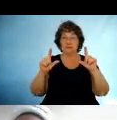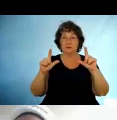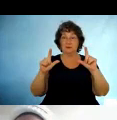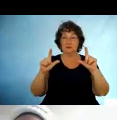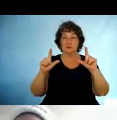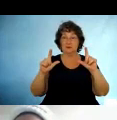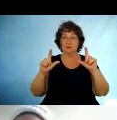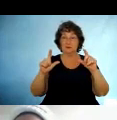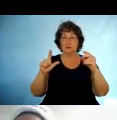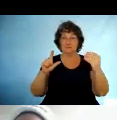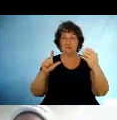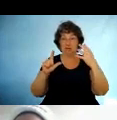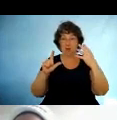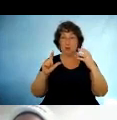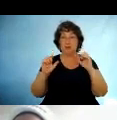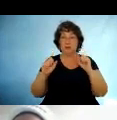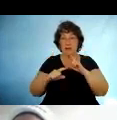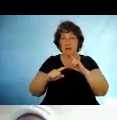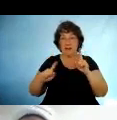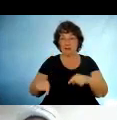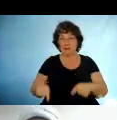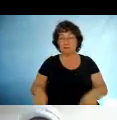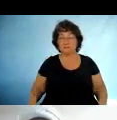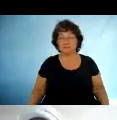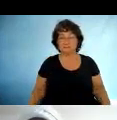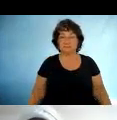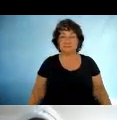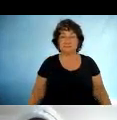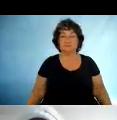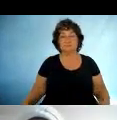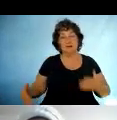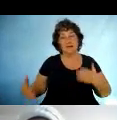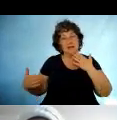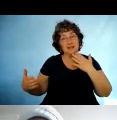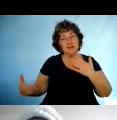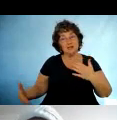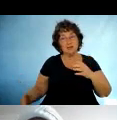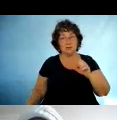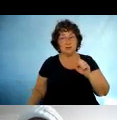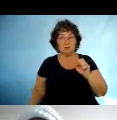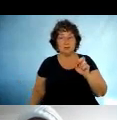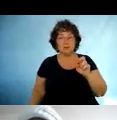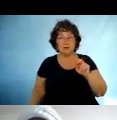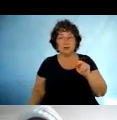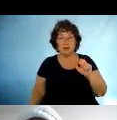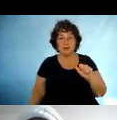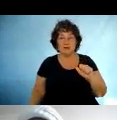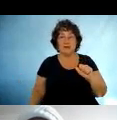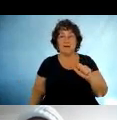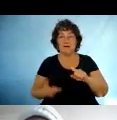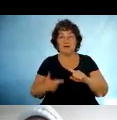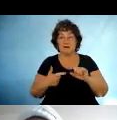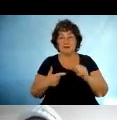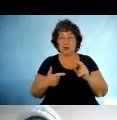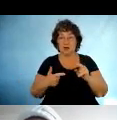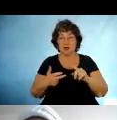Excellent. Thank you, Serena. Thank you, John and Hassan and Josh and Patrick and Kamisha.